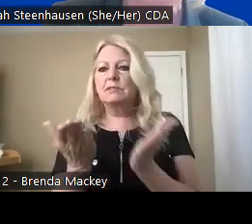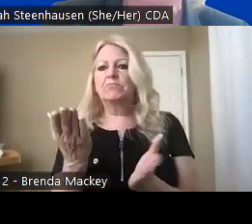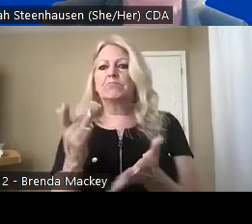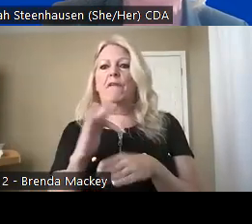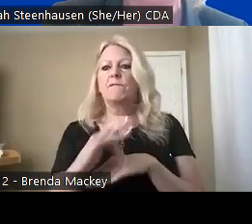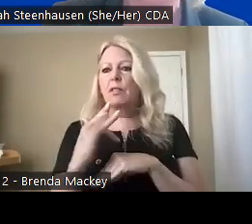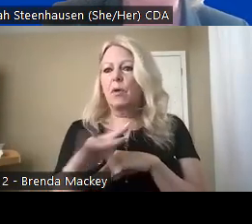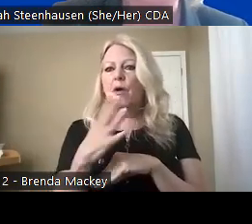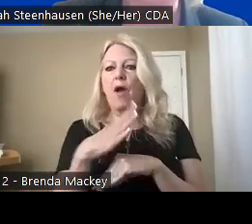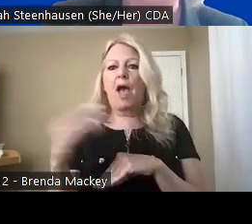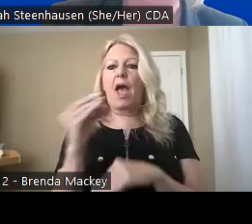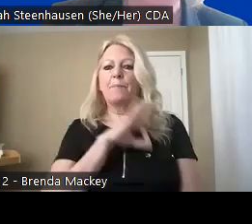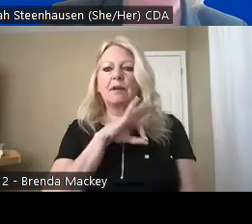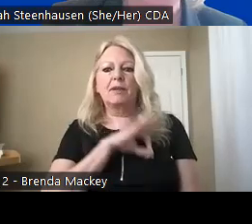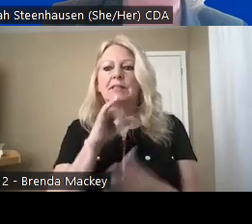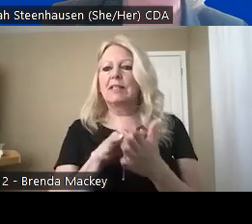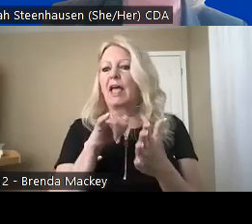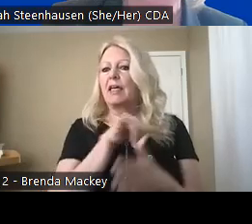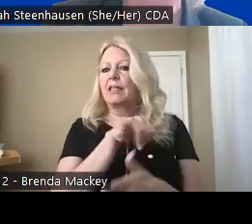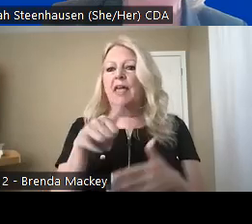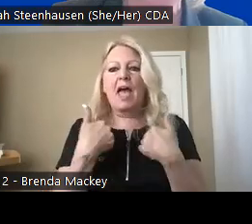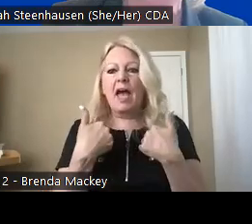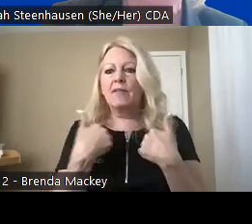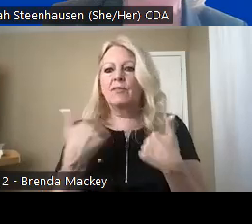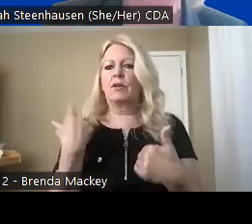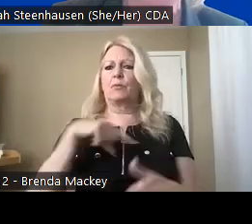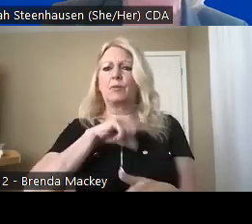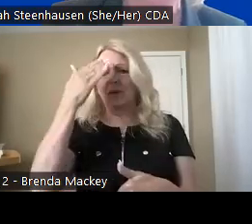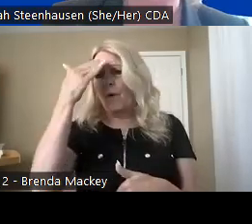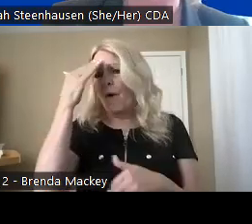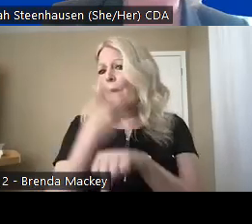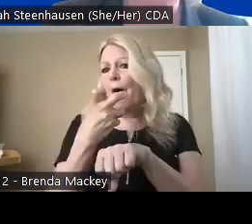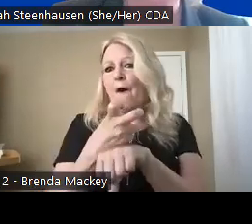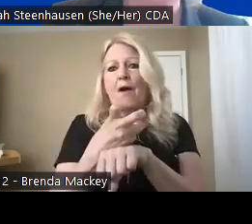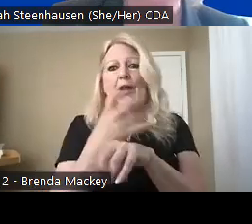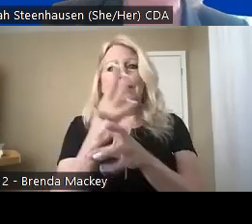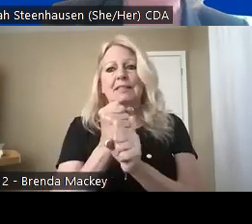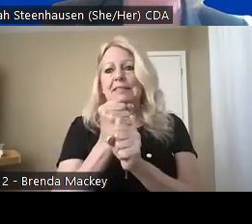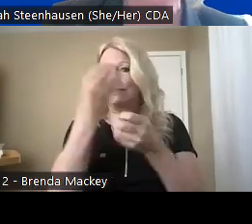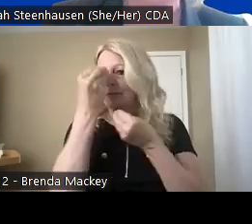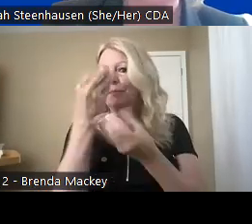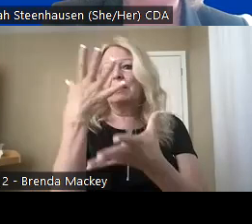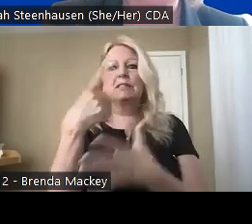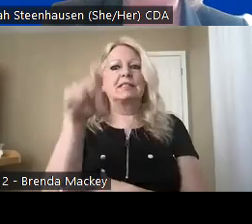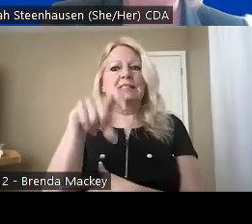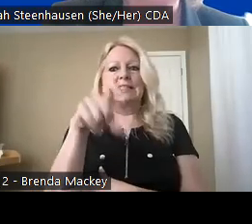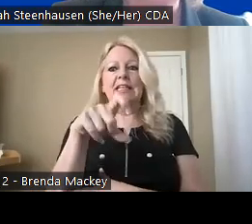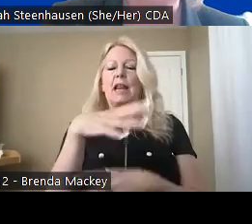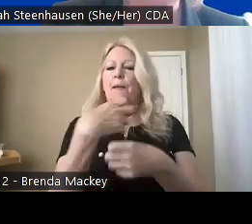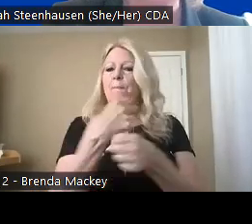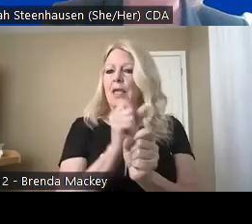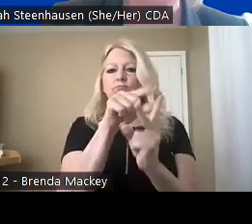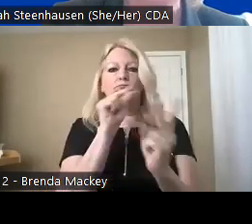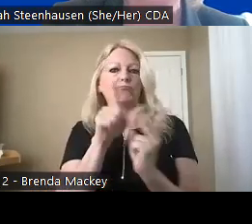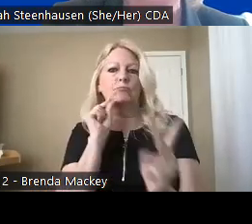might be entitled to. We all know how hard it is for people to get the information they need to make informed choices. So we see this